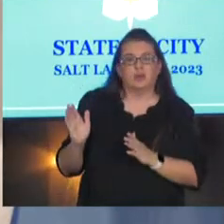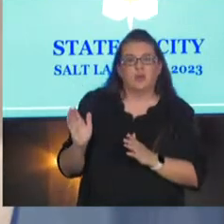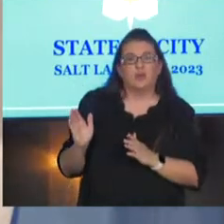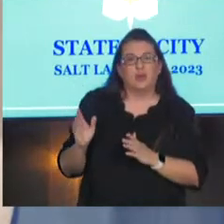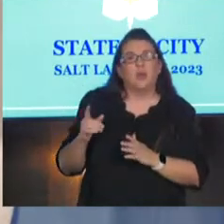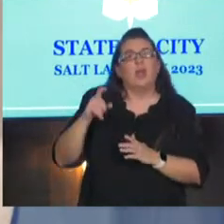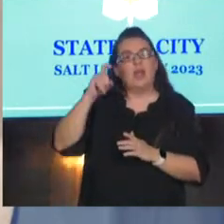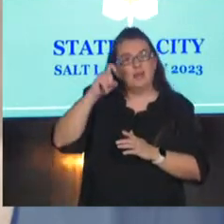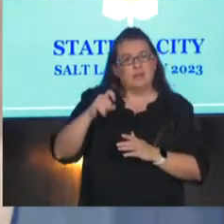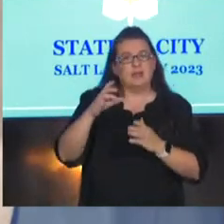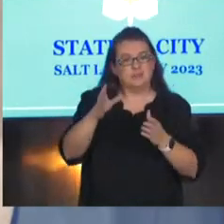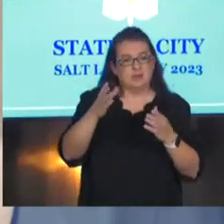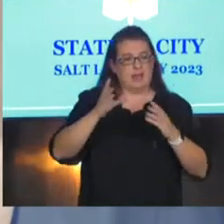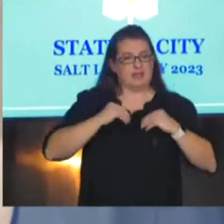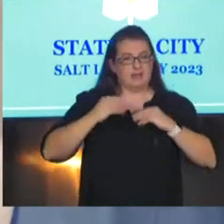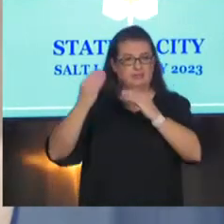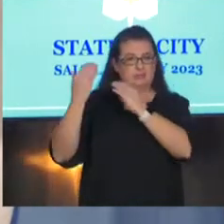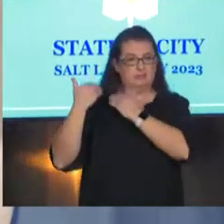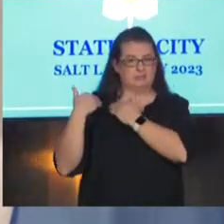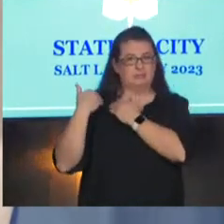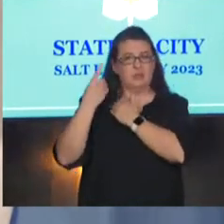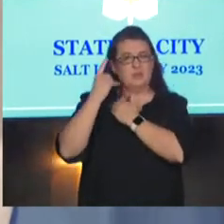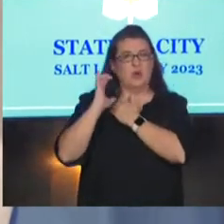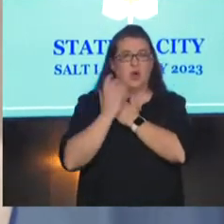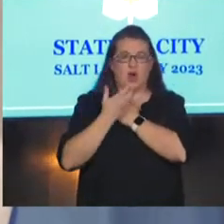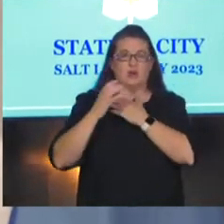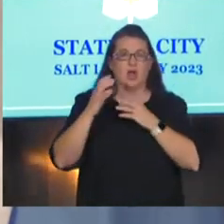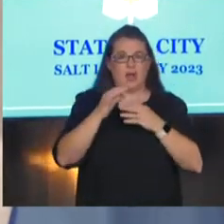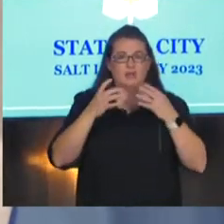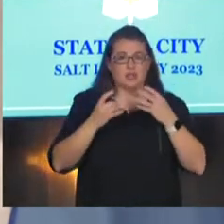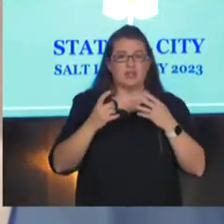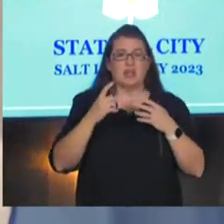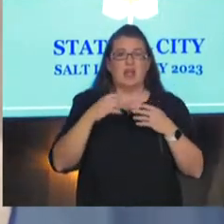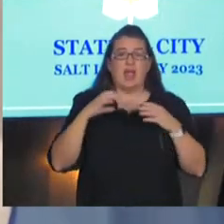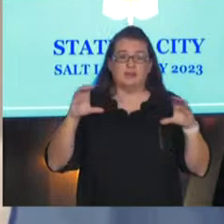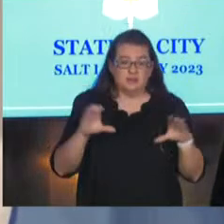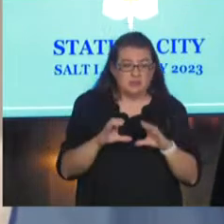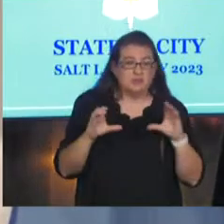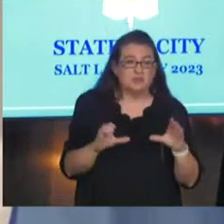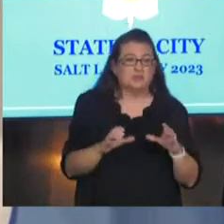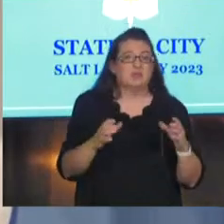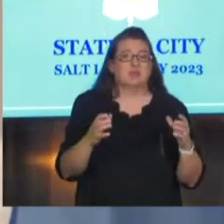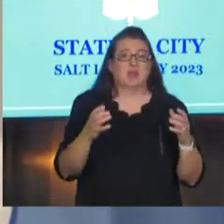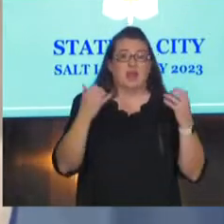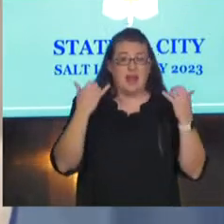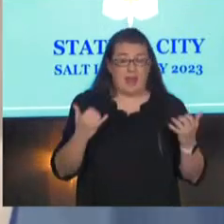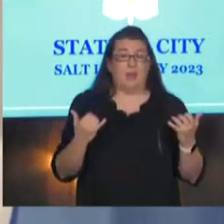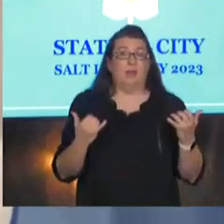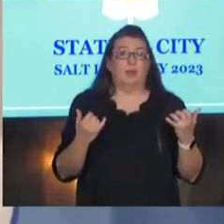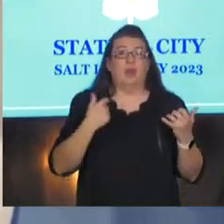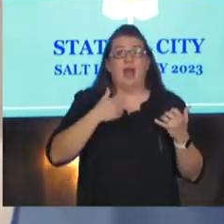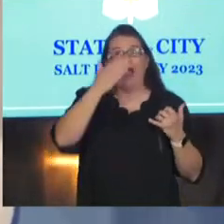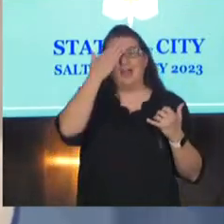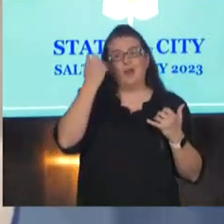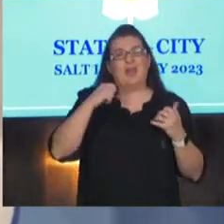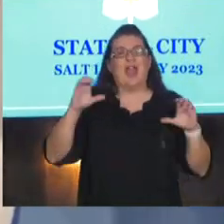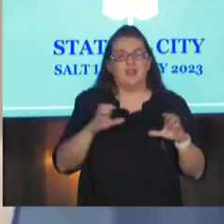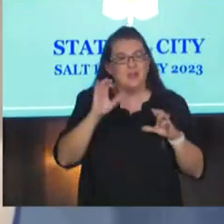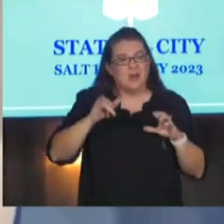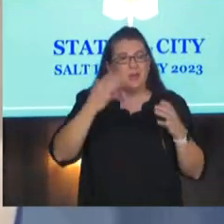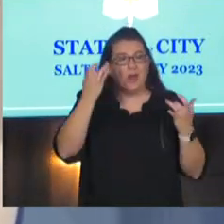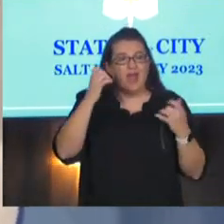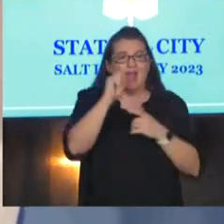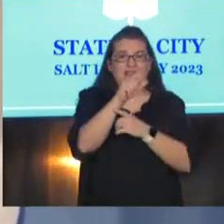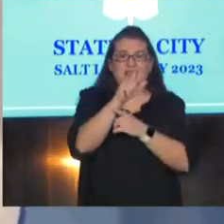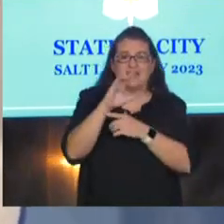We must take responsibility for our choices and take bold action now. I know we can do it because Salt Lakers are deeply committed